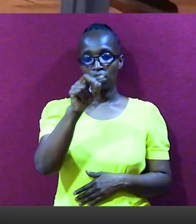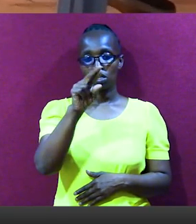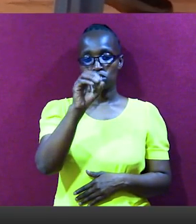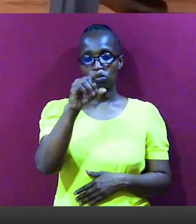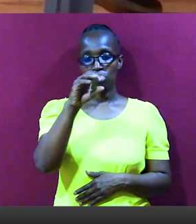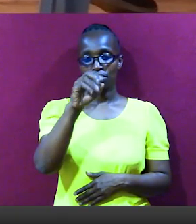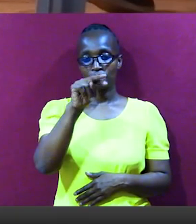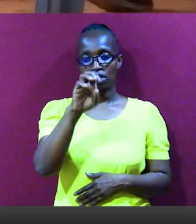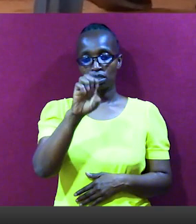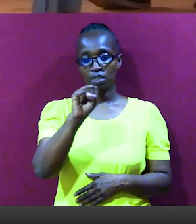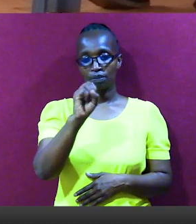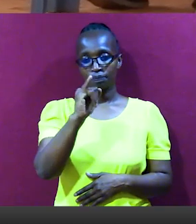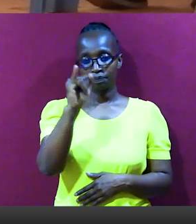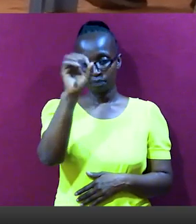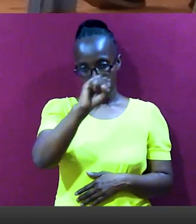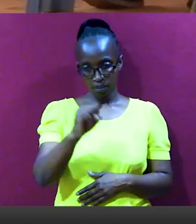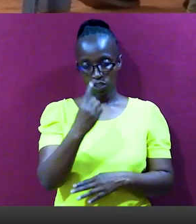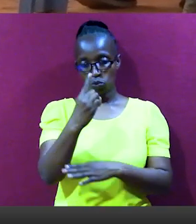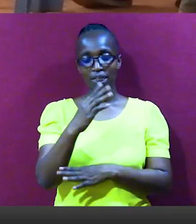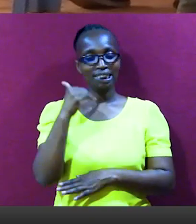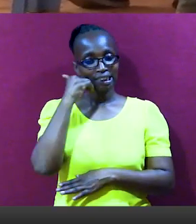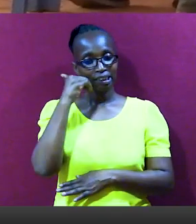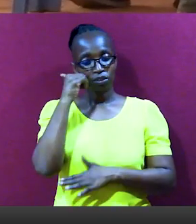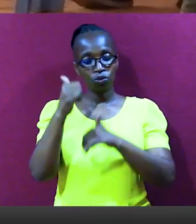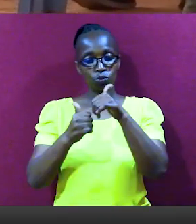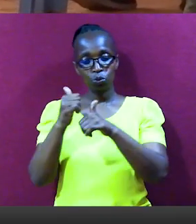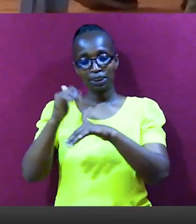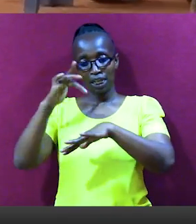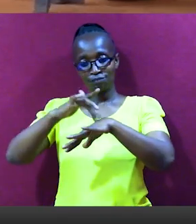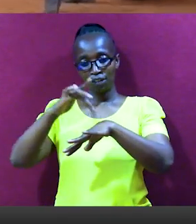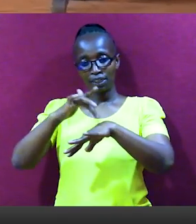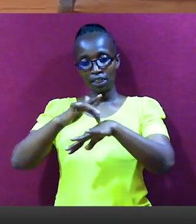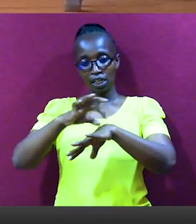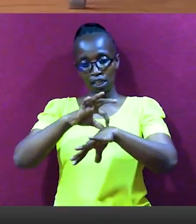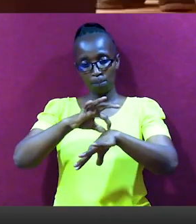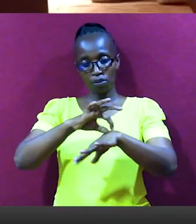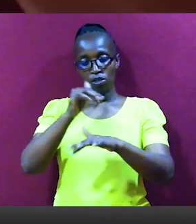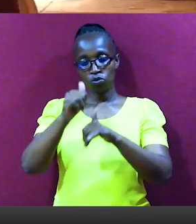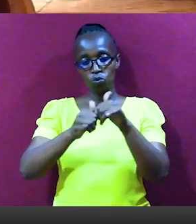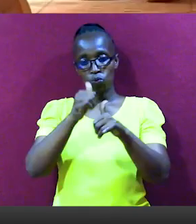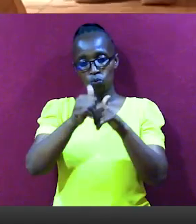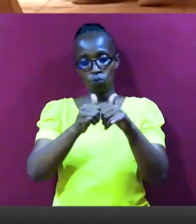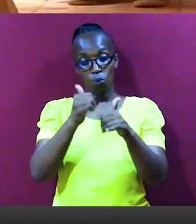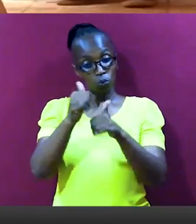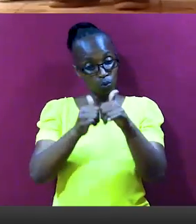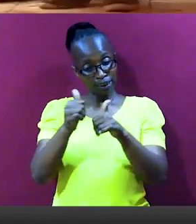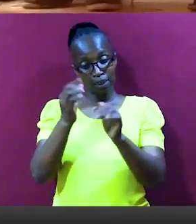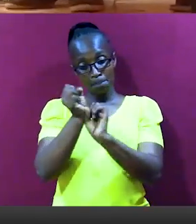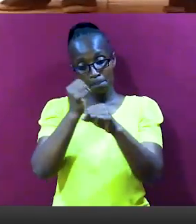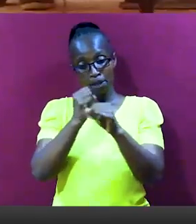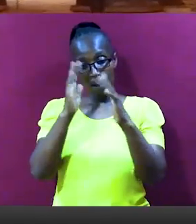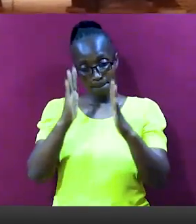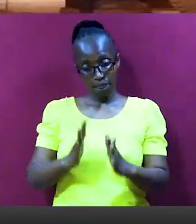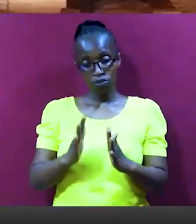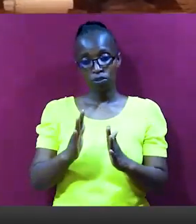Ugonjwa wa osteogenesis ama brittle bone ni moja kati ya magonjwa yanayoathiri mifupa. Ugonjwa huu